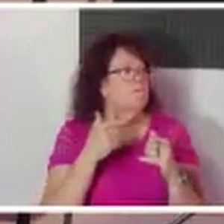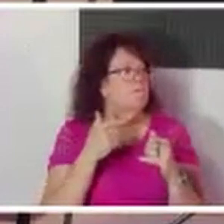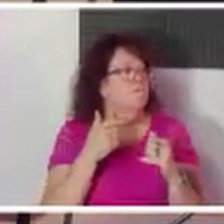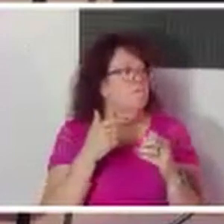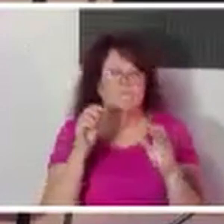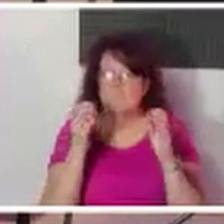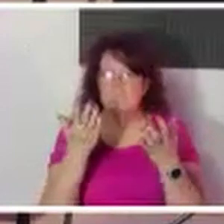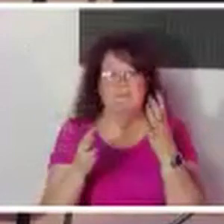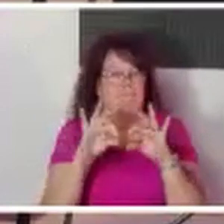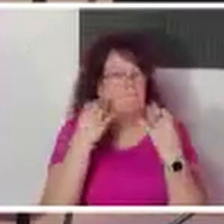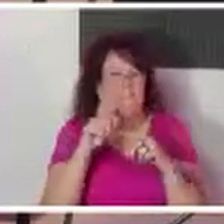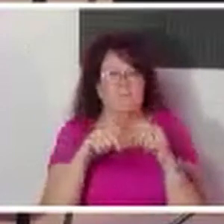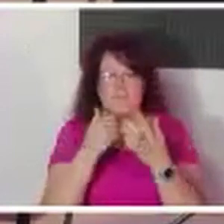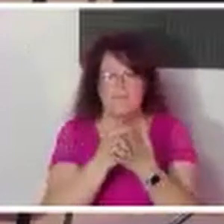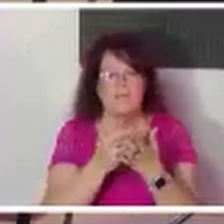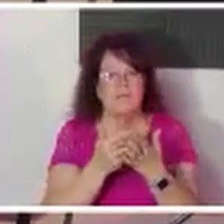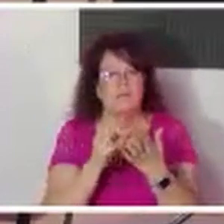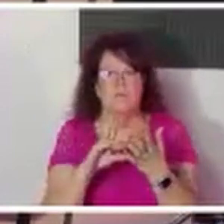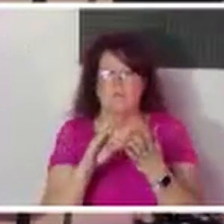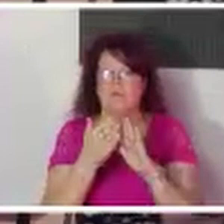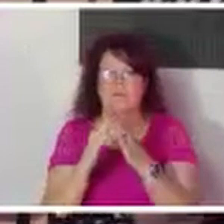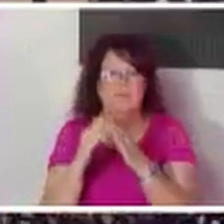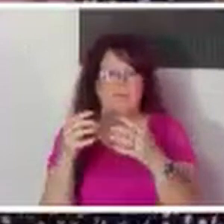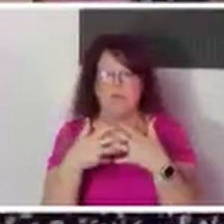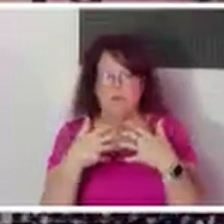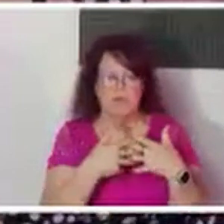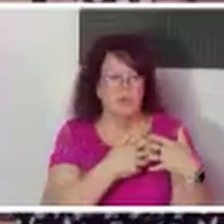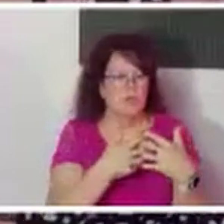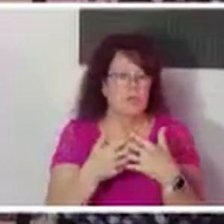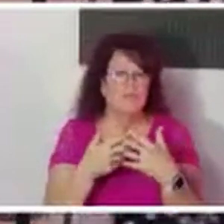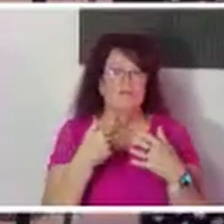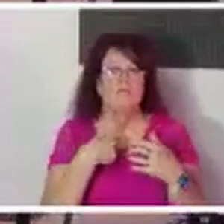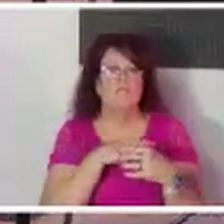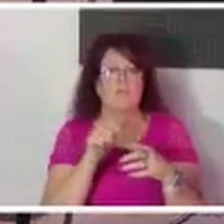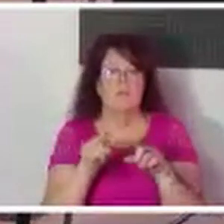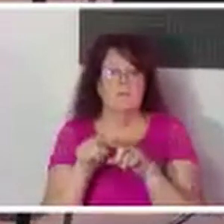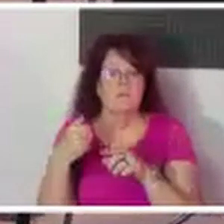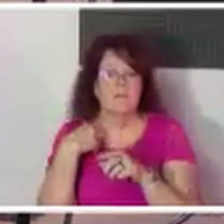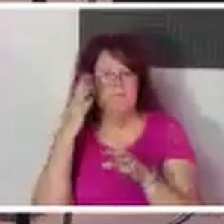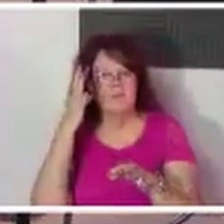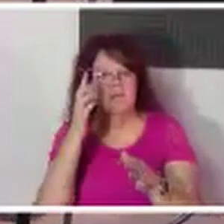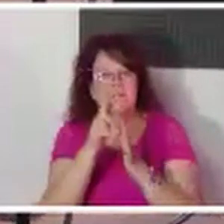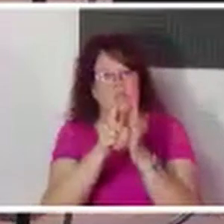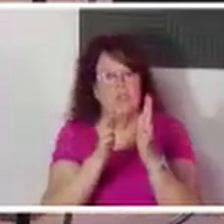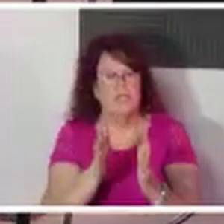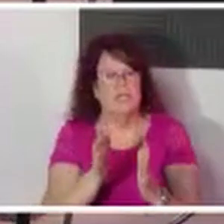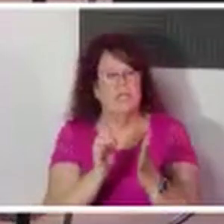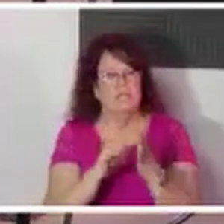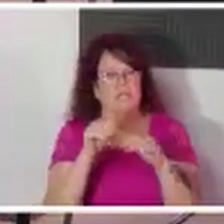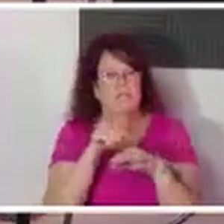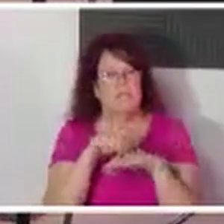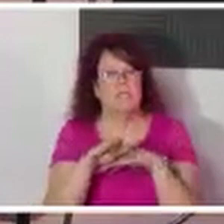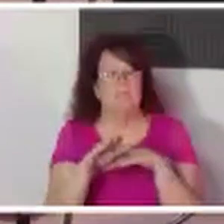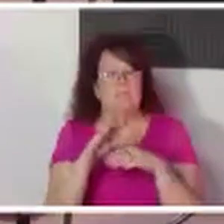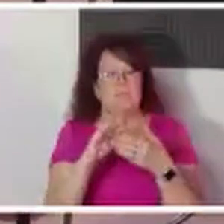send us those referrals. Community partners, we also have a lot of attorneys that will send us referrals.